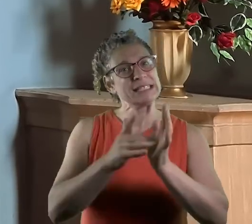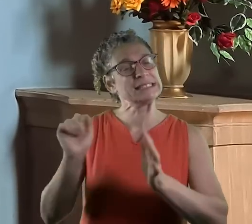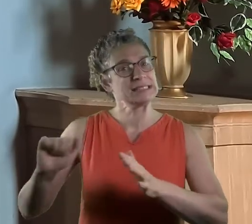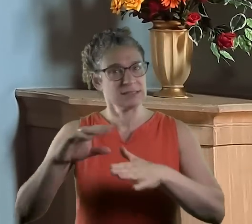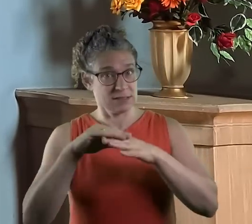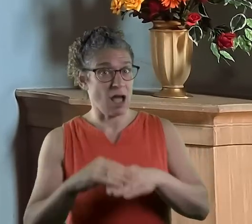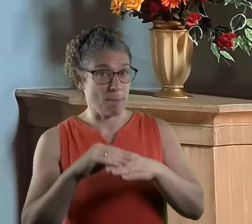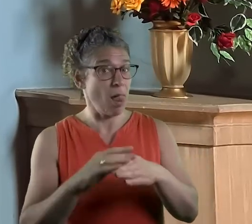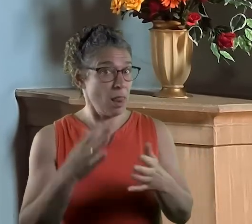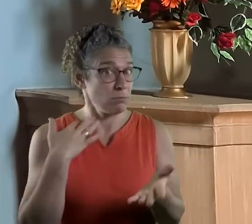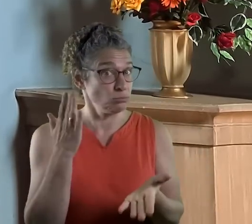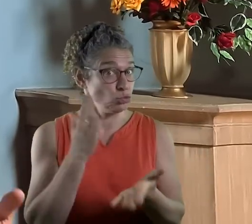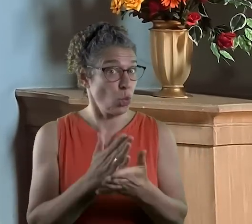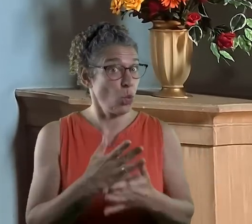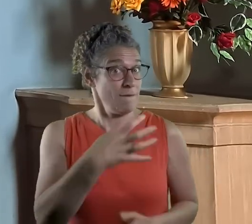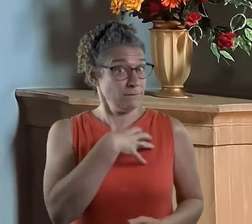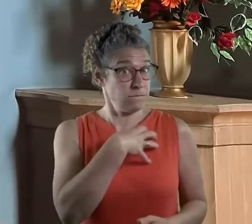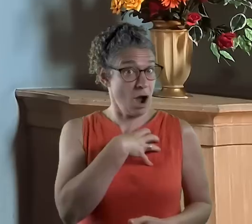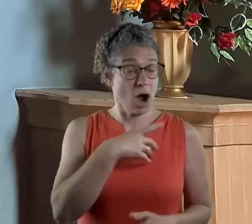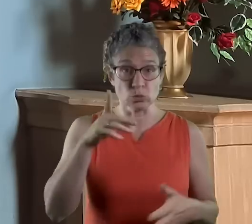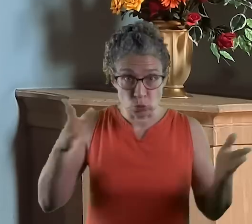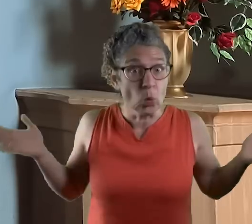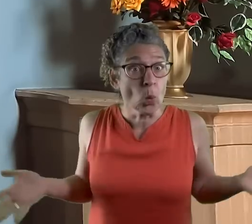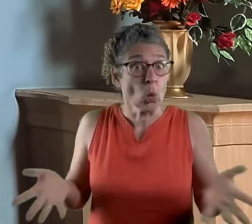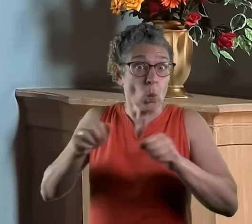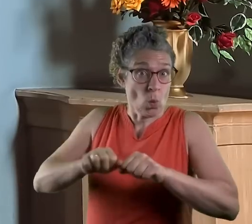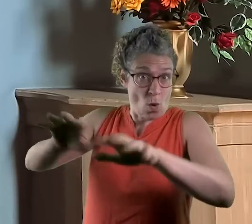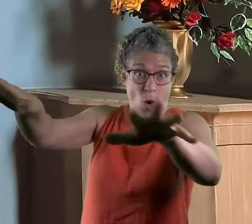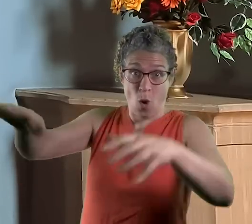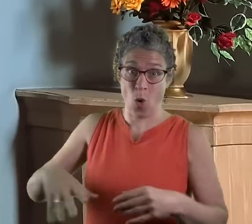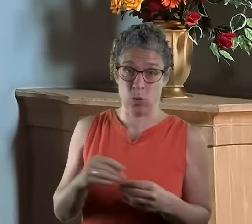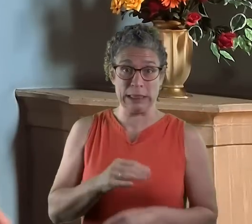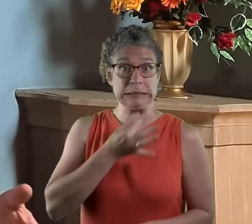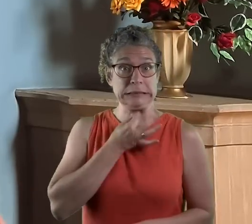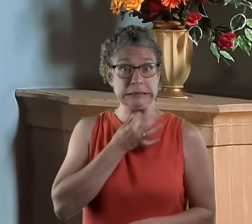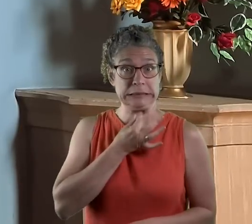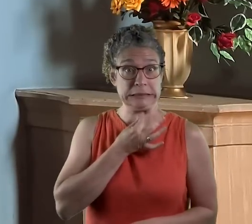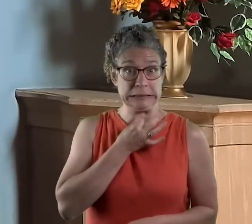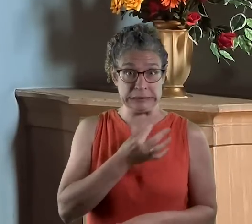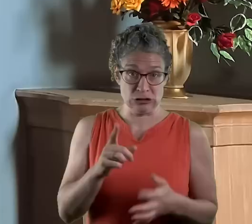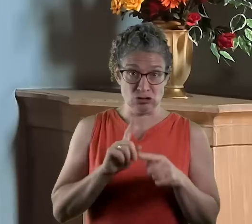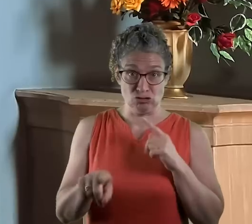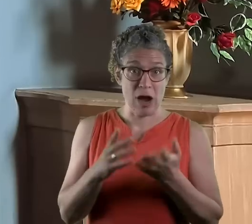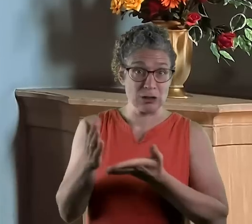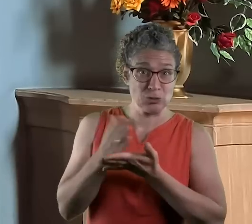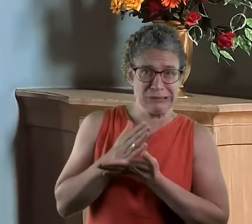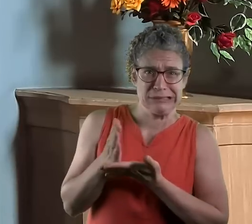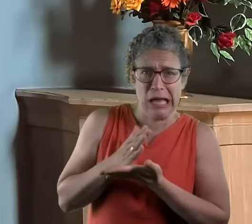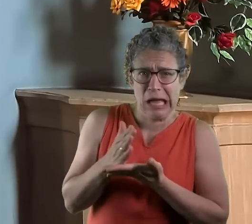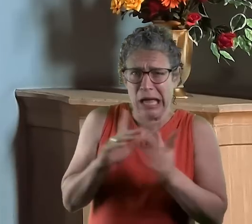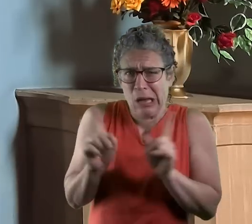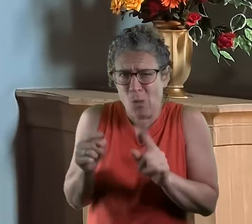Jesus' disciples, I'm sure, were quite afraid of going out into that big wide world with all of its dangers in order to